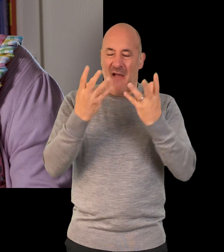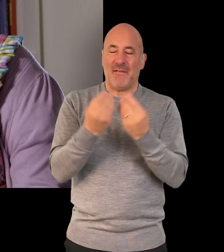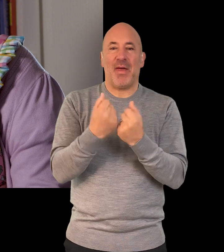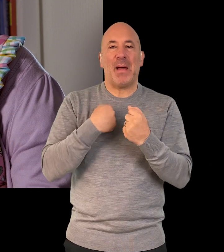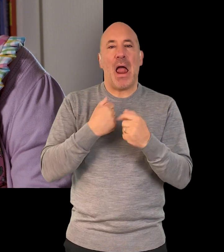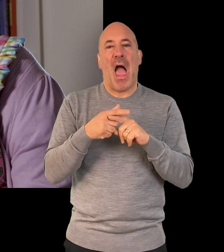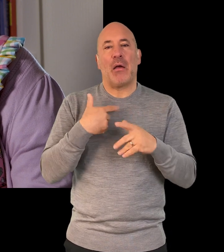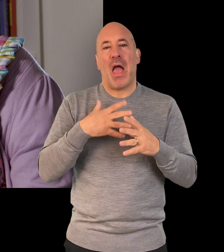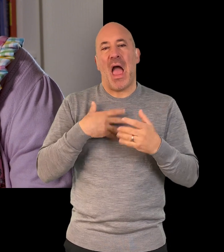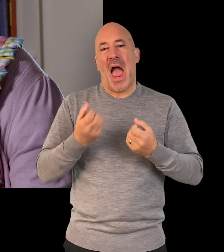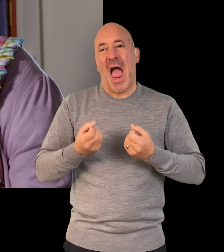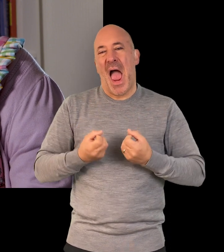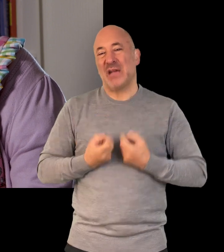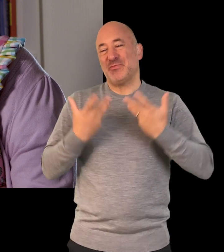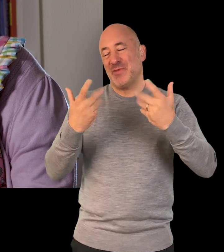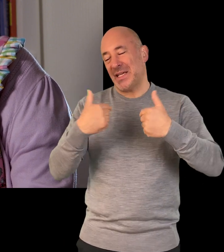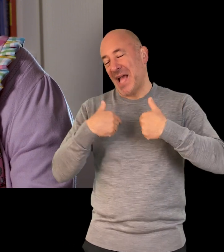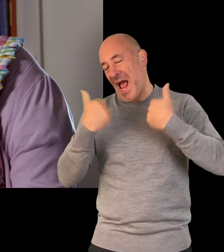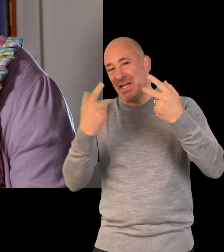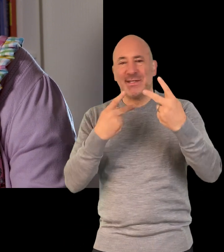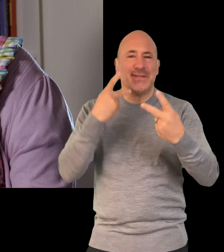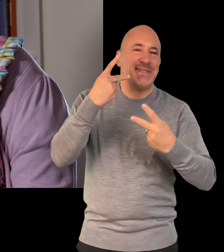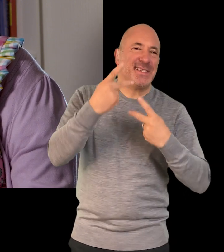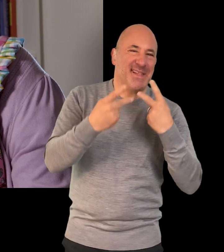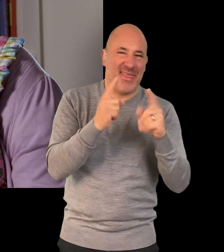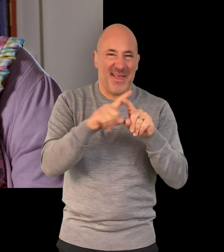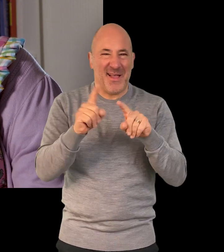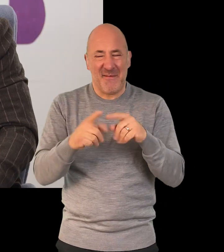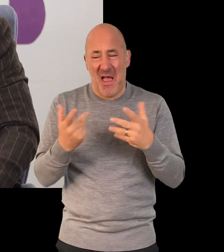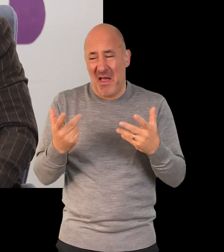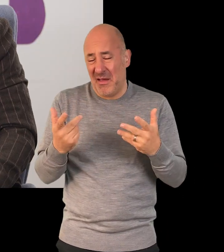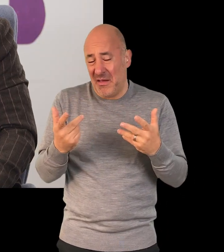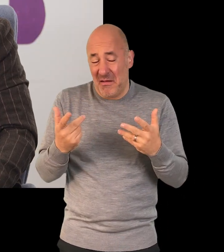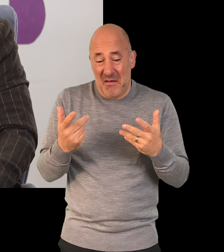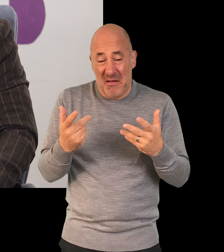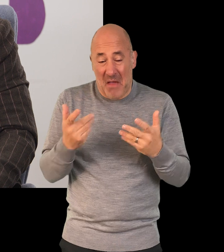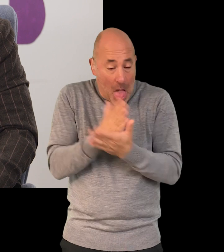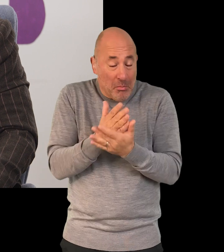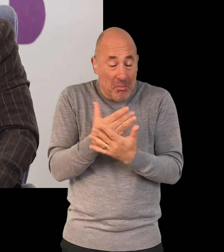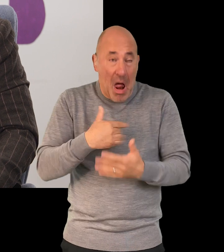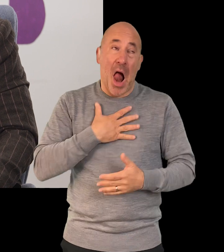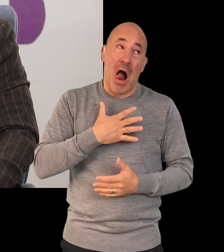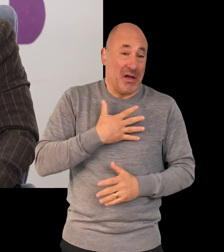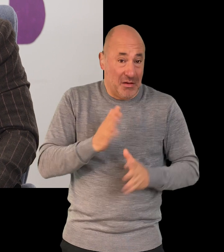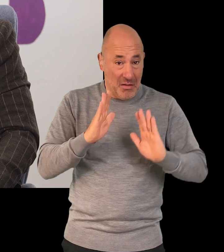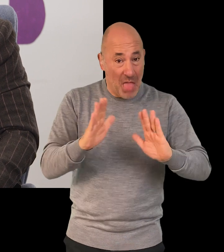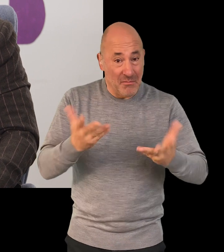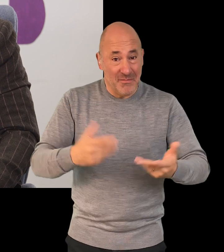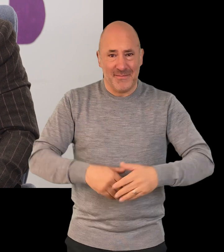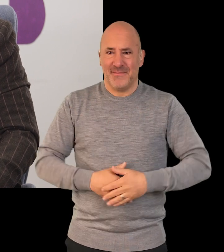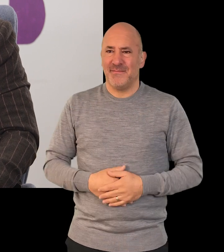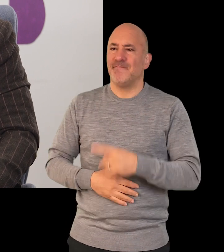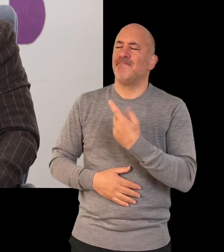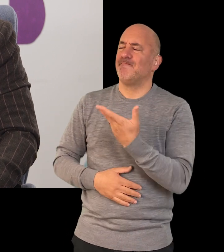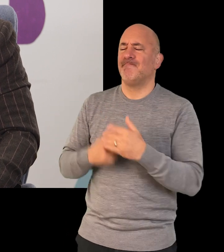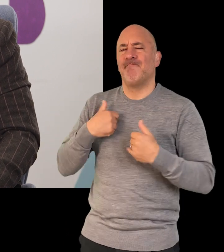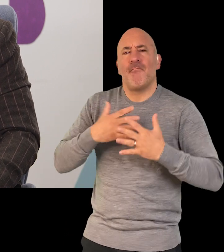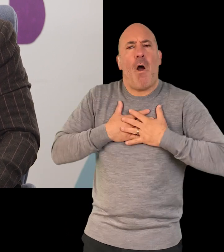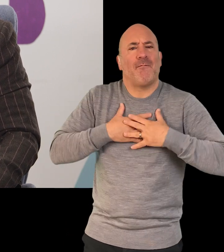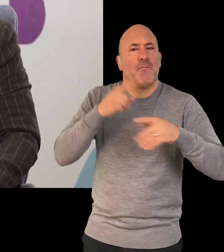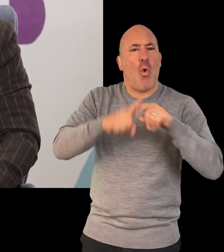express yourself, all that sort of stuff. But it is, you know, it is true. What I love most about it, the performance aspect of it allows me